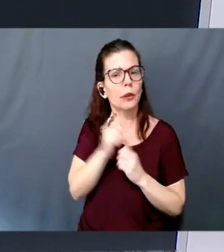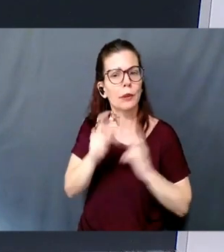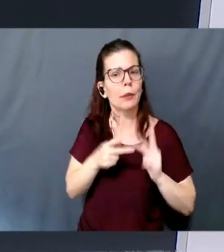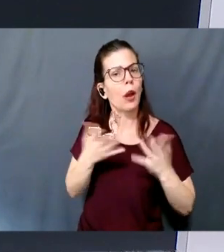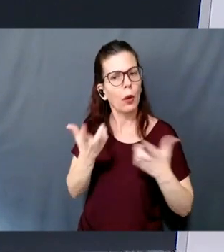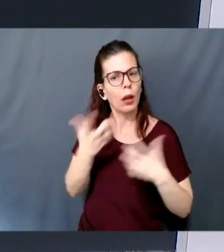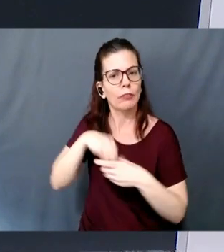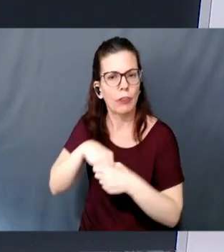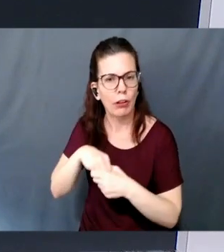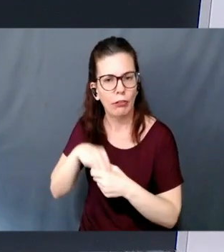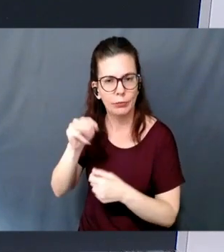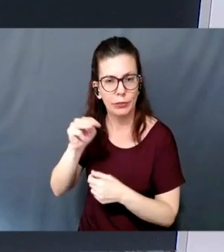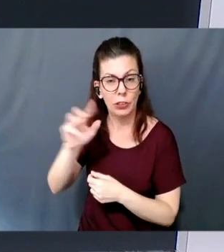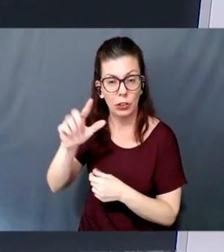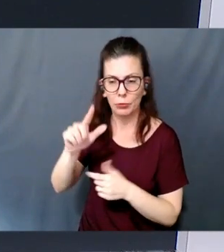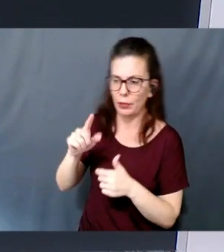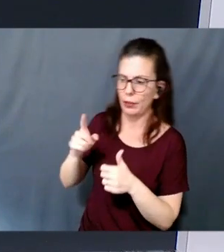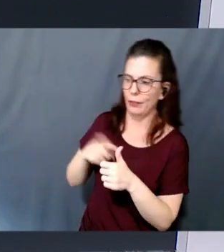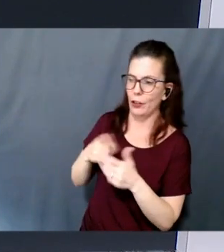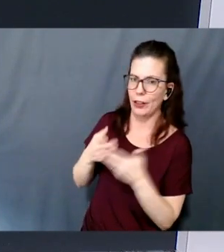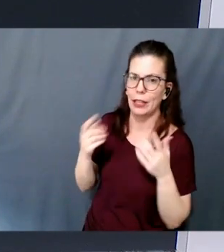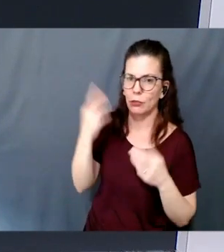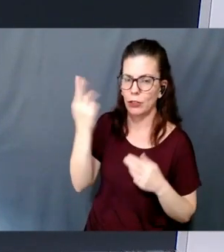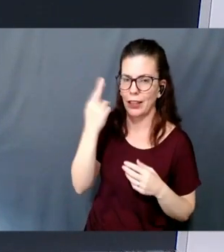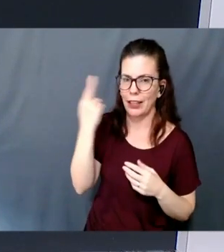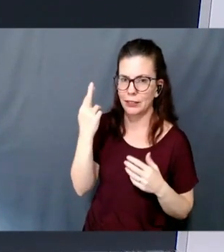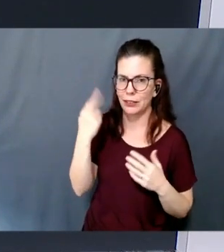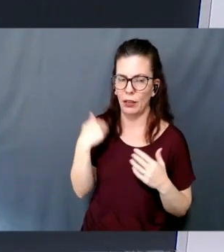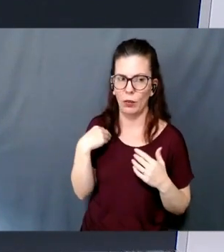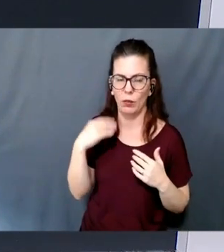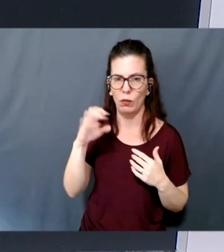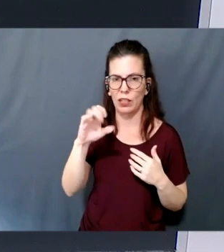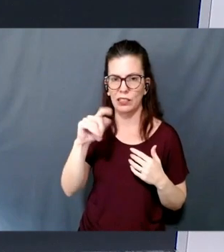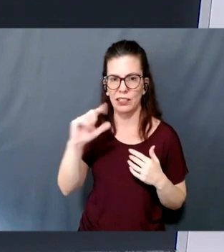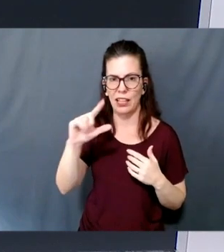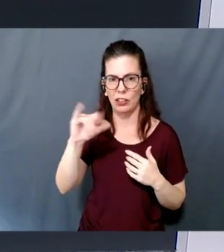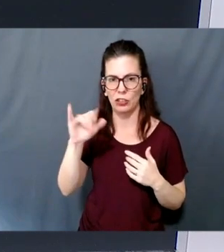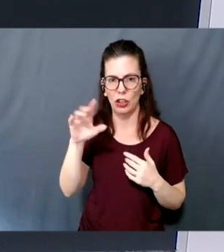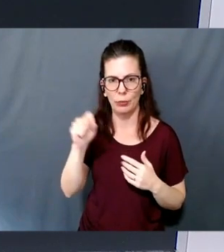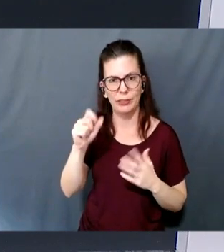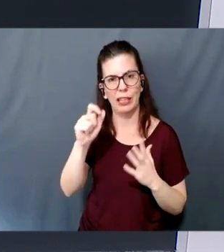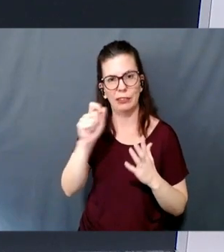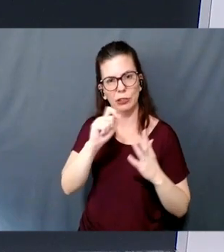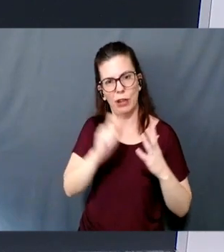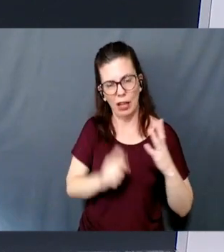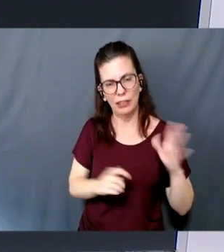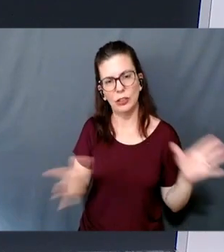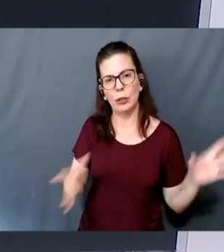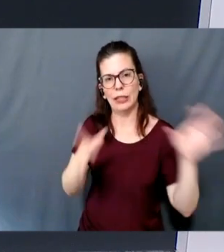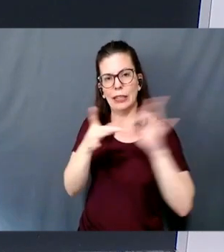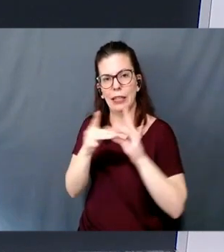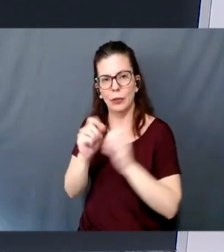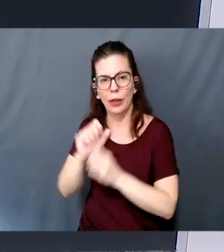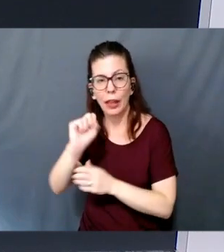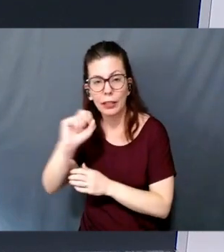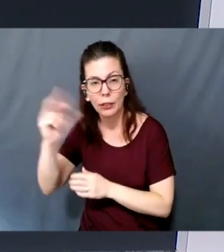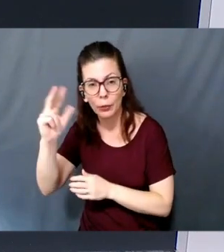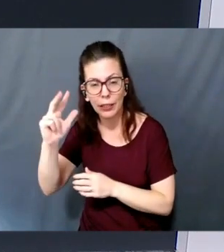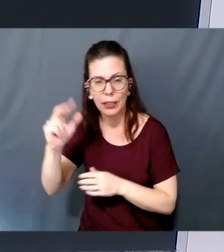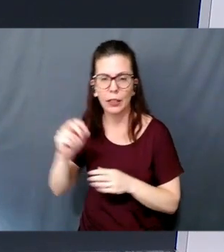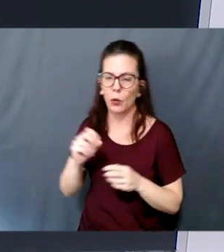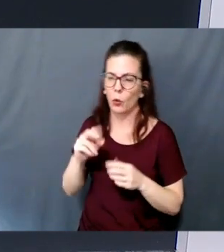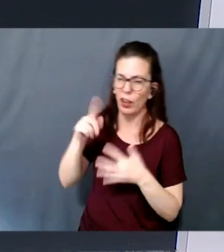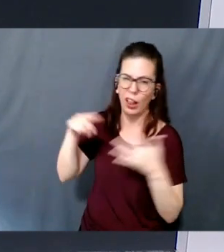they realize is that they have to write all these ETL jobs to connect to S3 or connect to this and that and